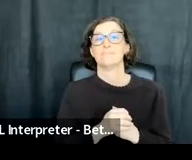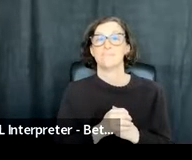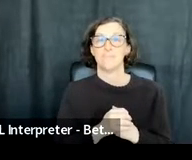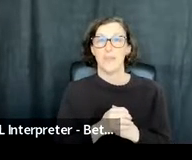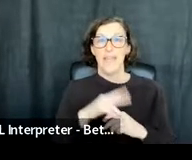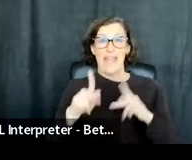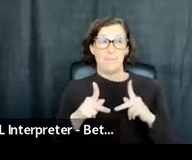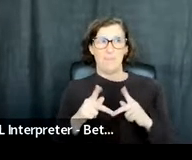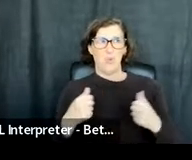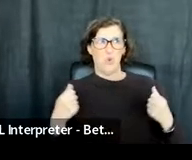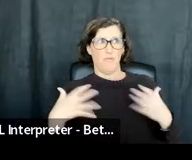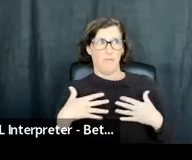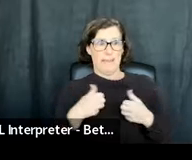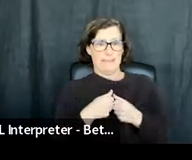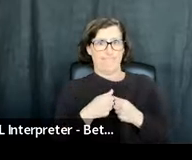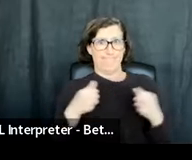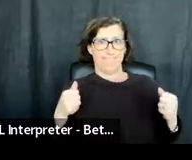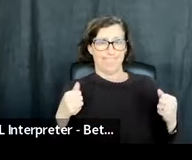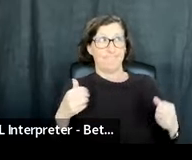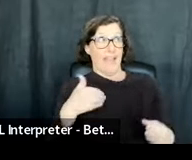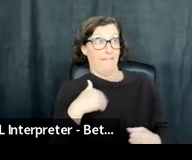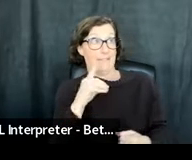people who are afraid to disclose.